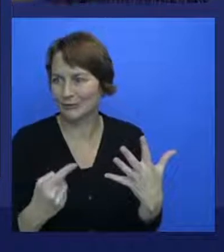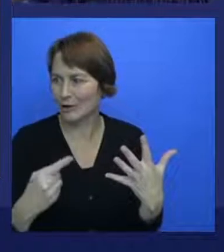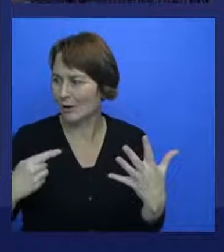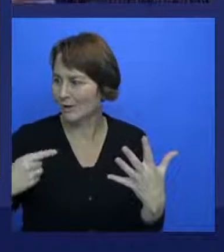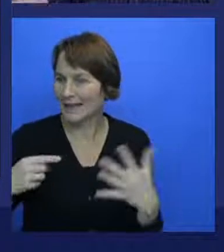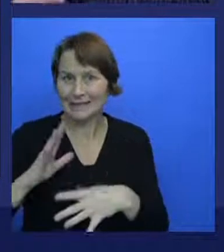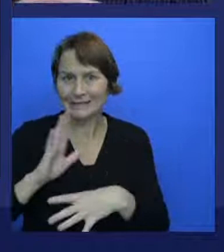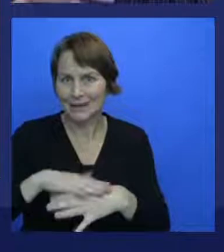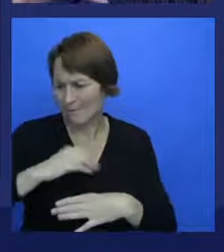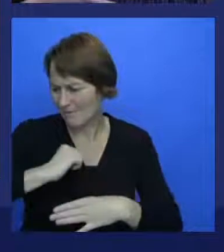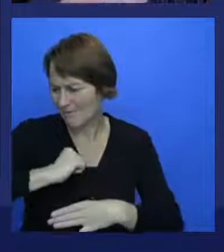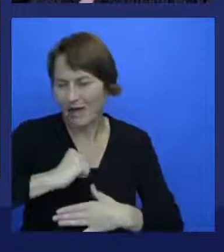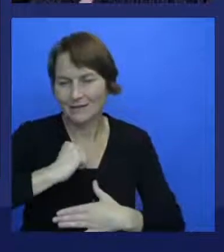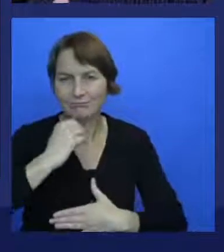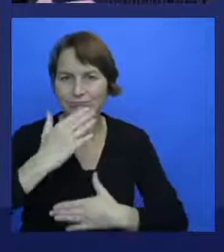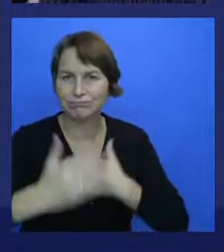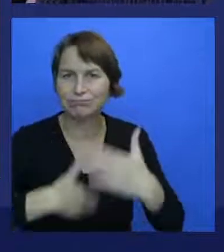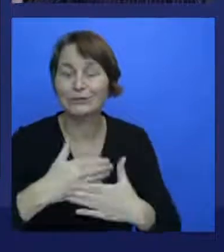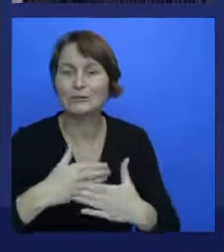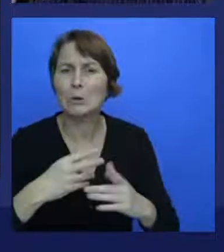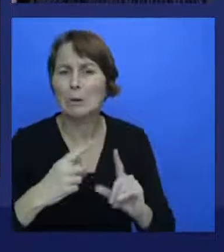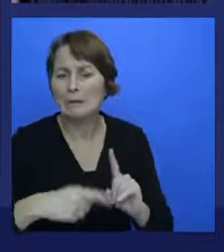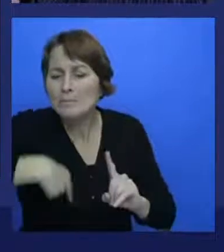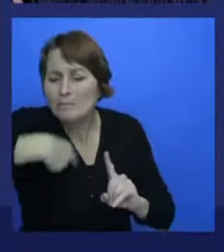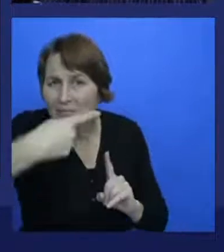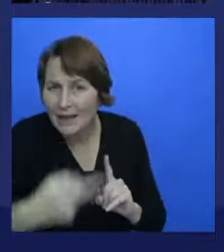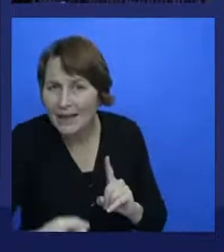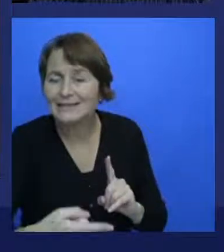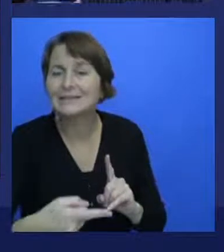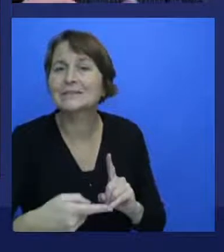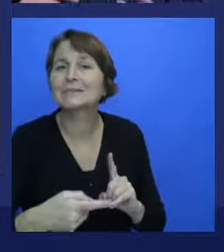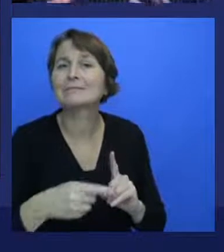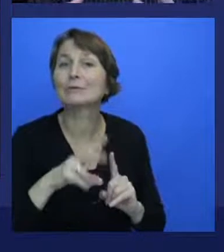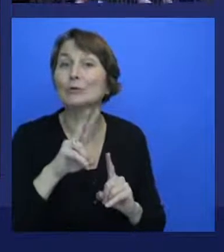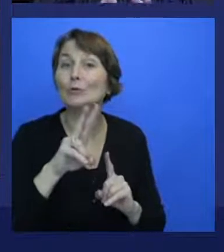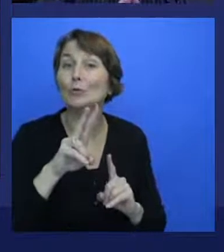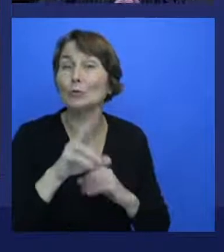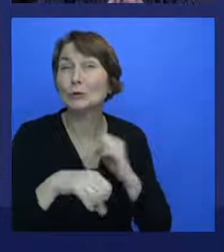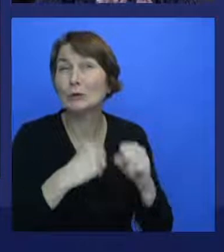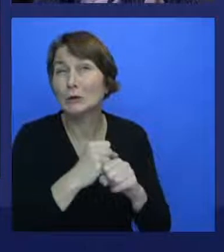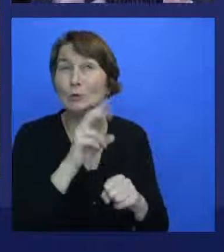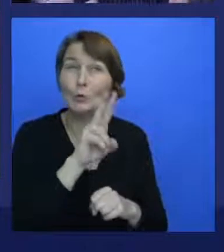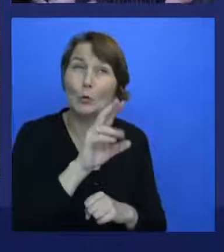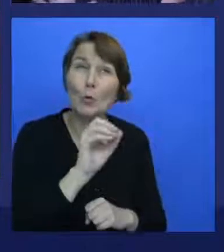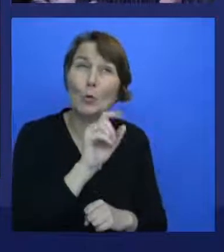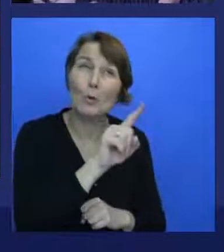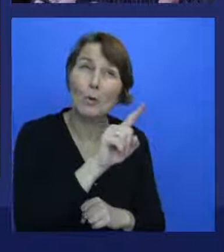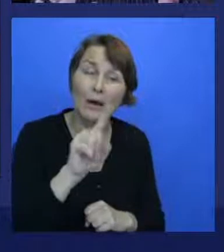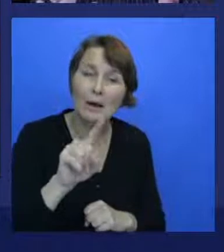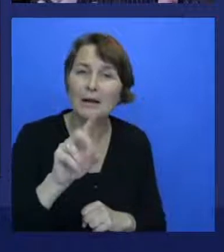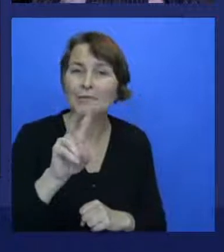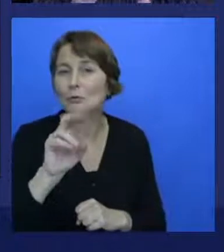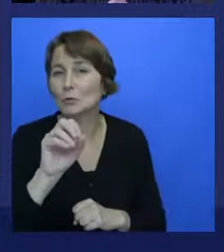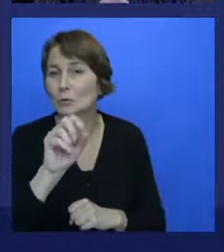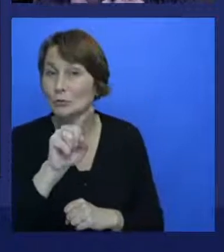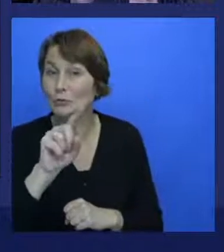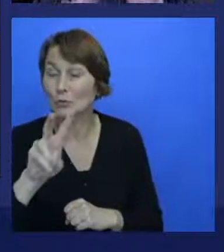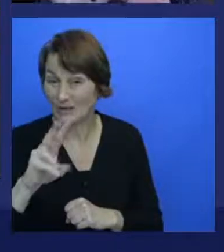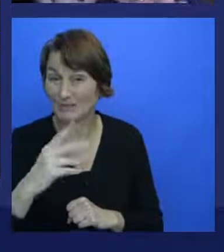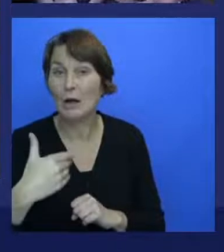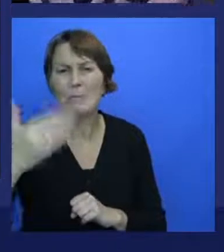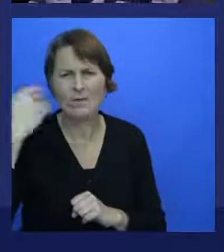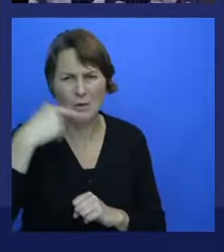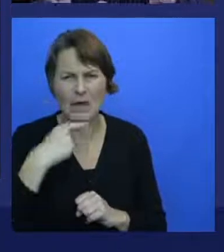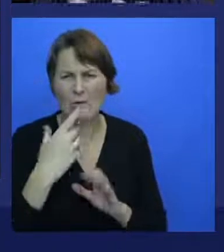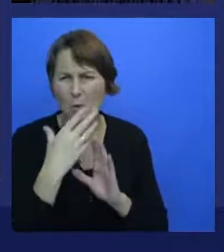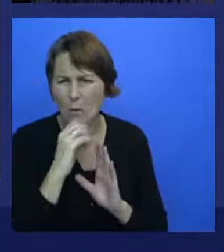next generation. So 2011, 2012, 2013, very ascendant models of those original concepts of Hinton. And I don't want